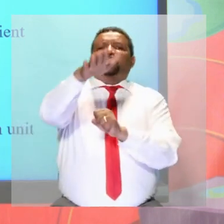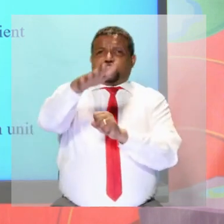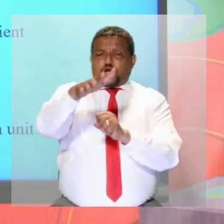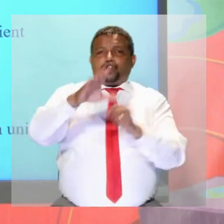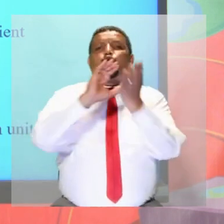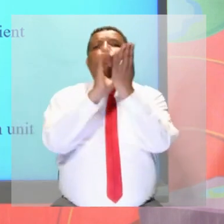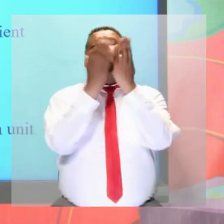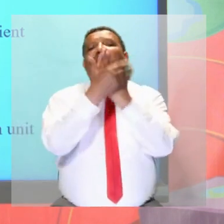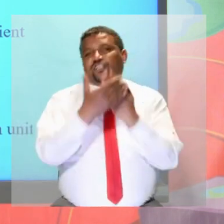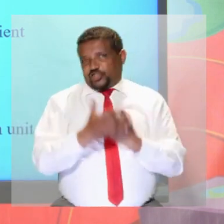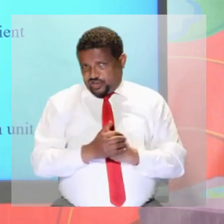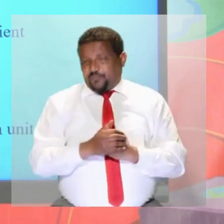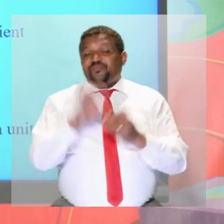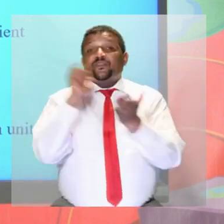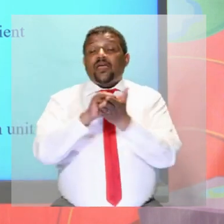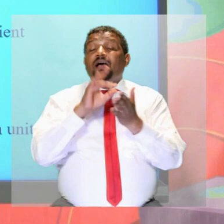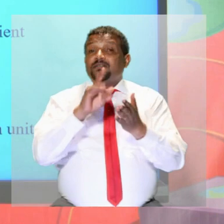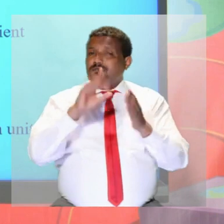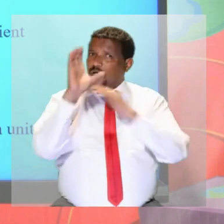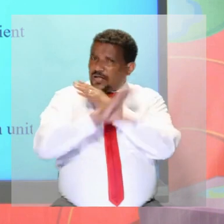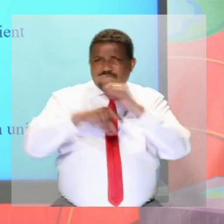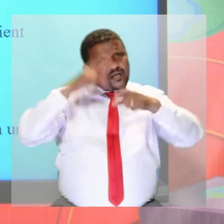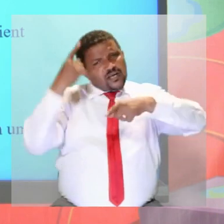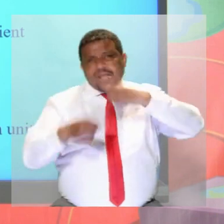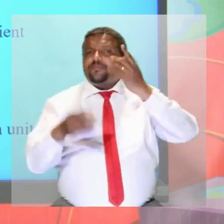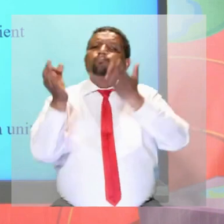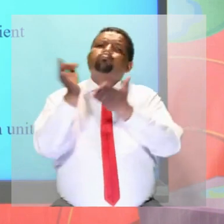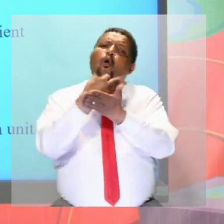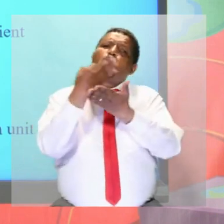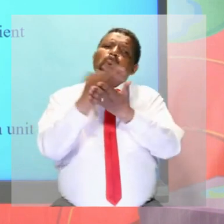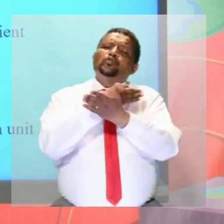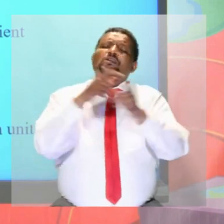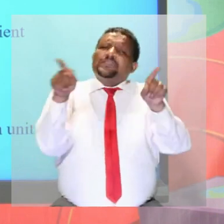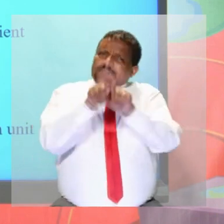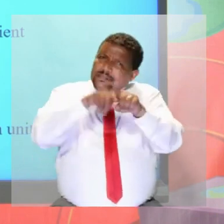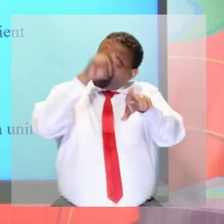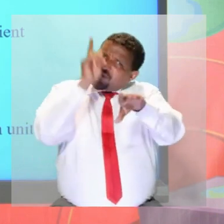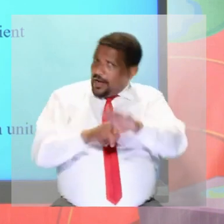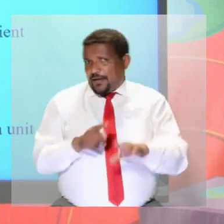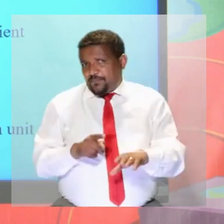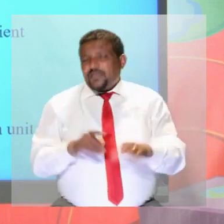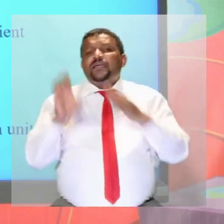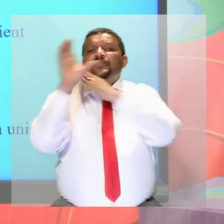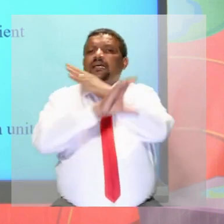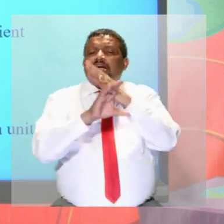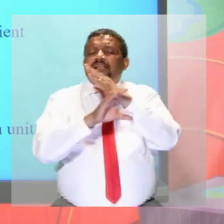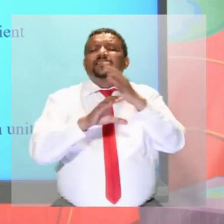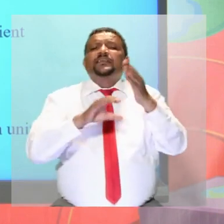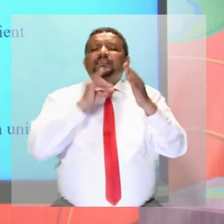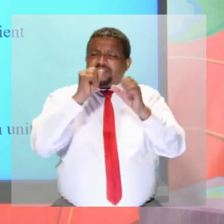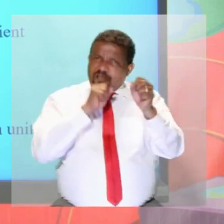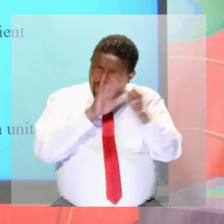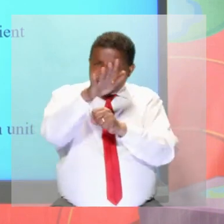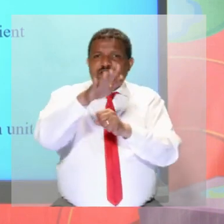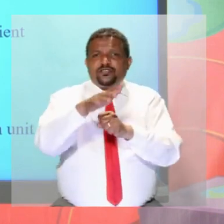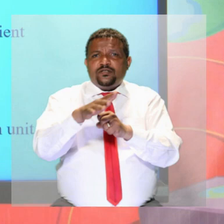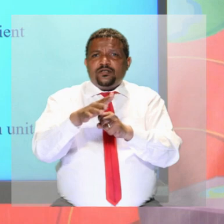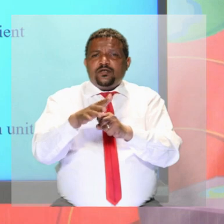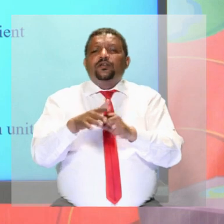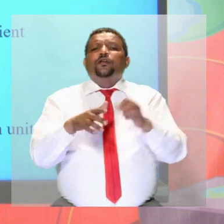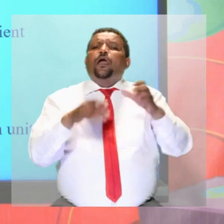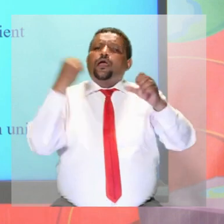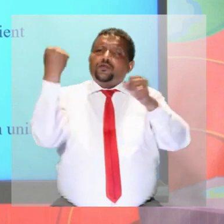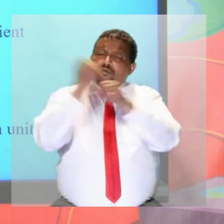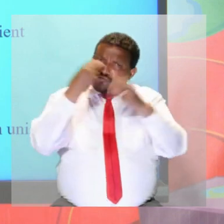efficient condition. That means the country can produce, at the same time the country is efficient. The country